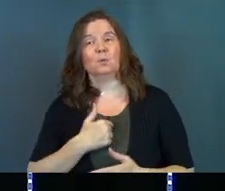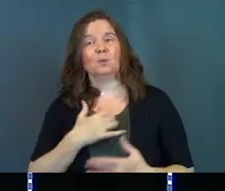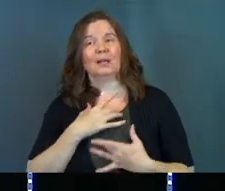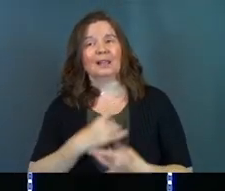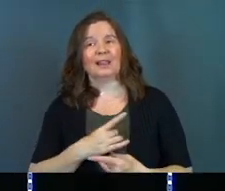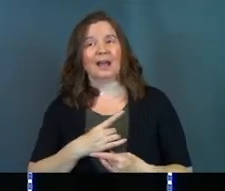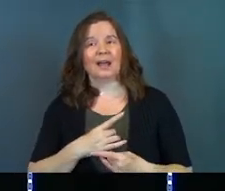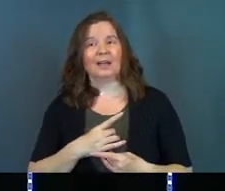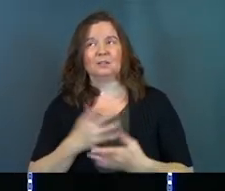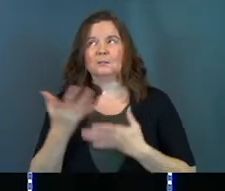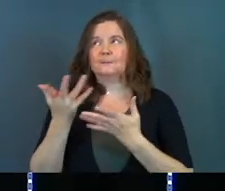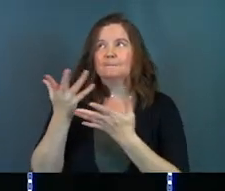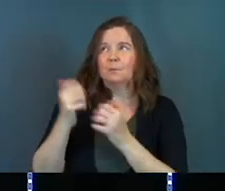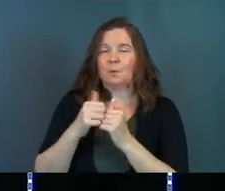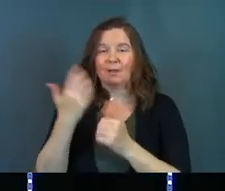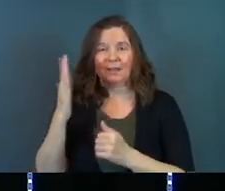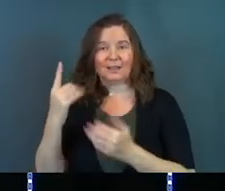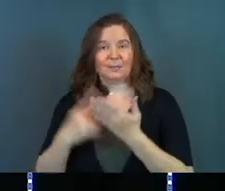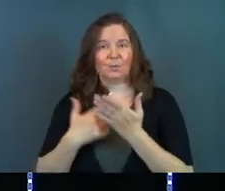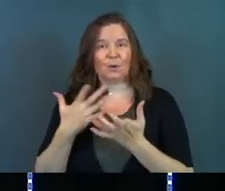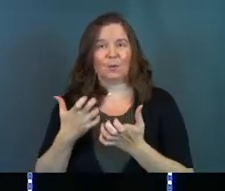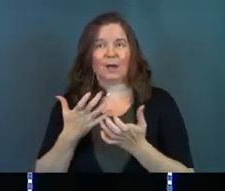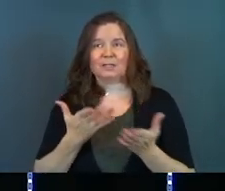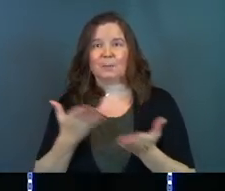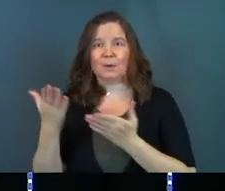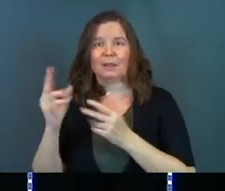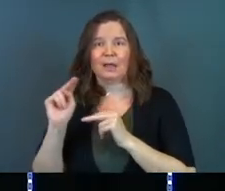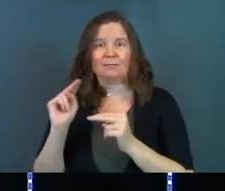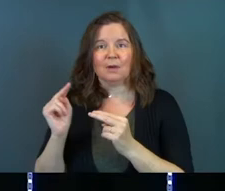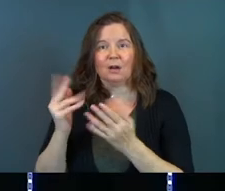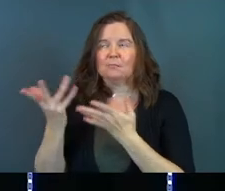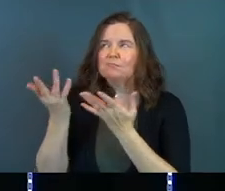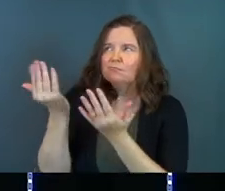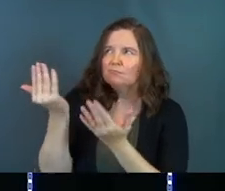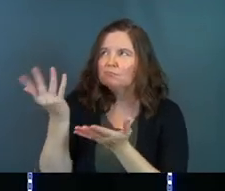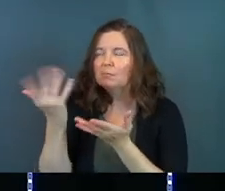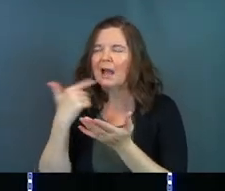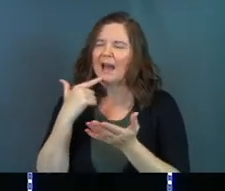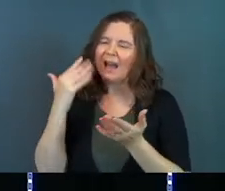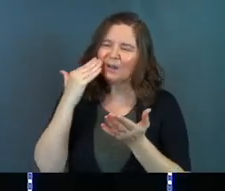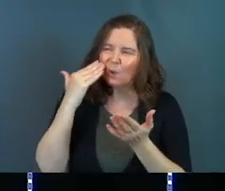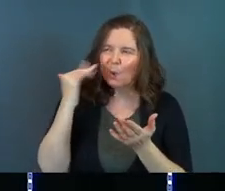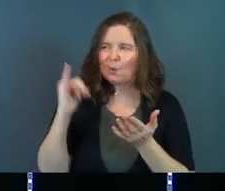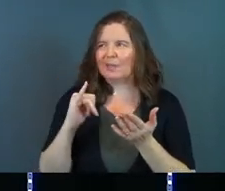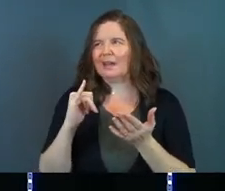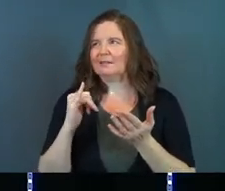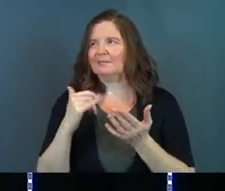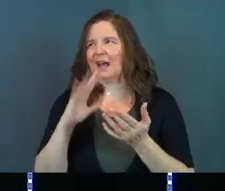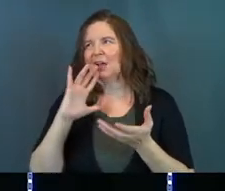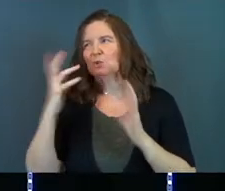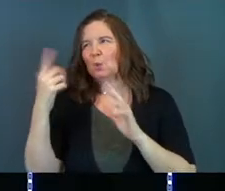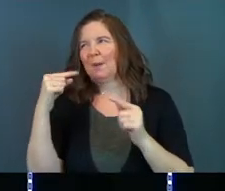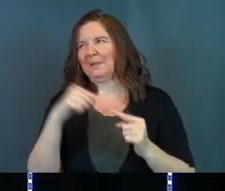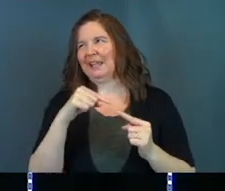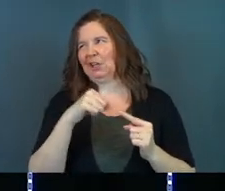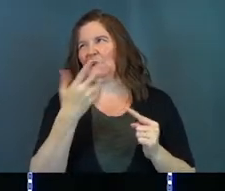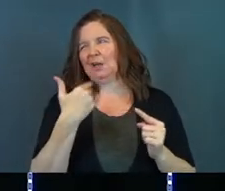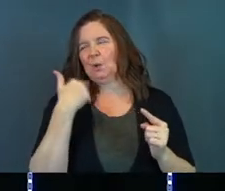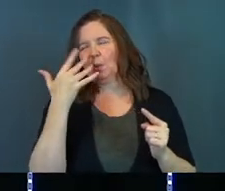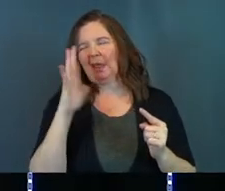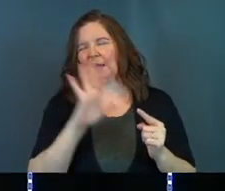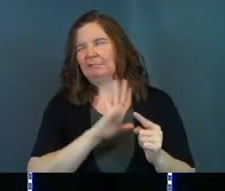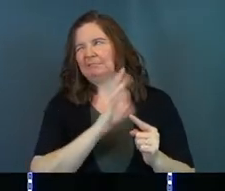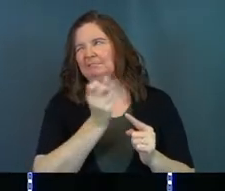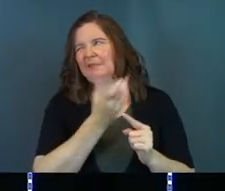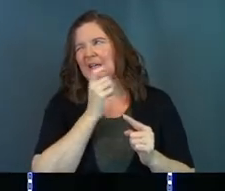sometimes we like to bargain with God, don't we? Sometimes we like to bring that bargaining to him and say, I know that I screw up here right now, God.